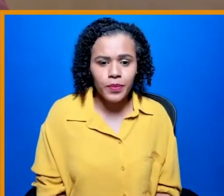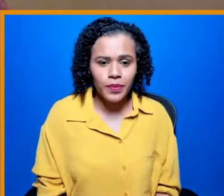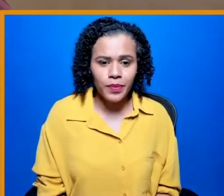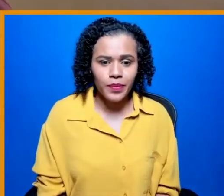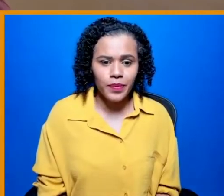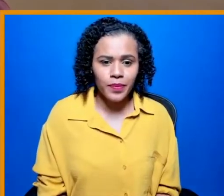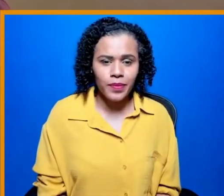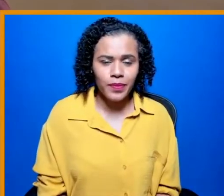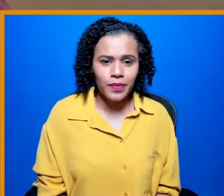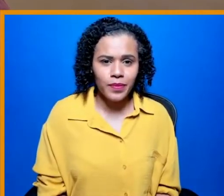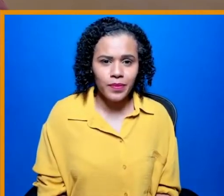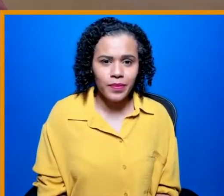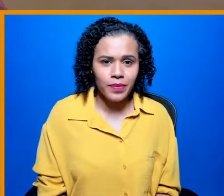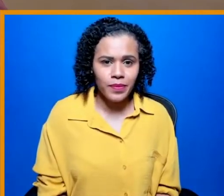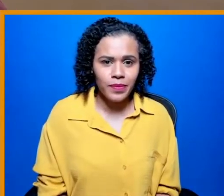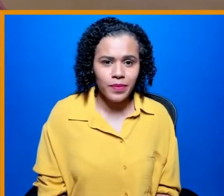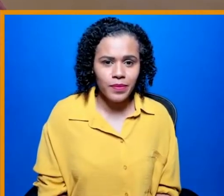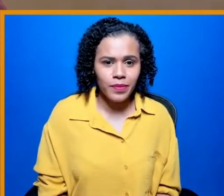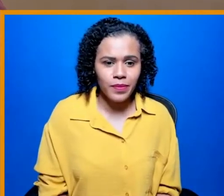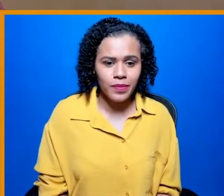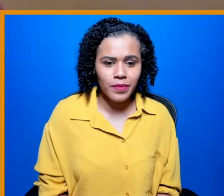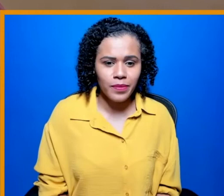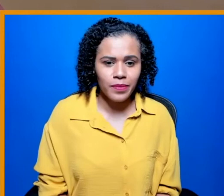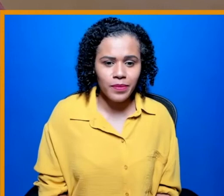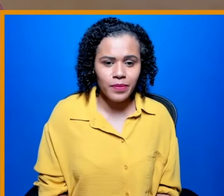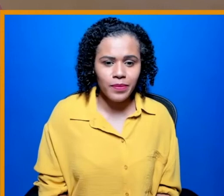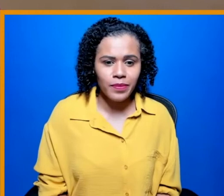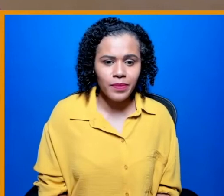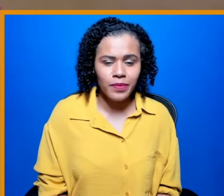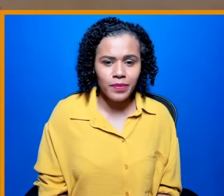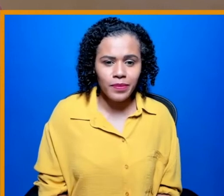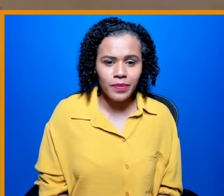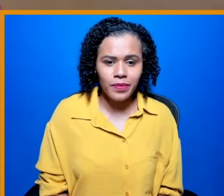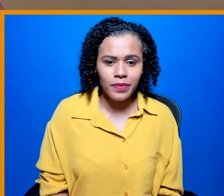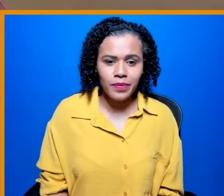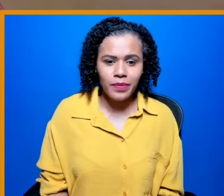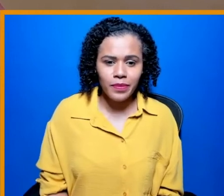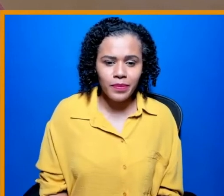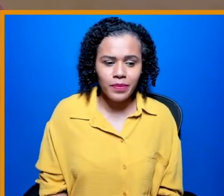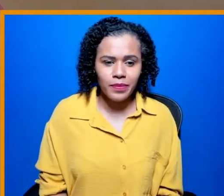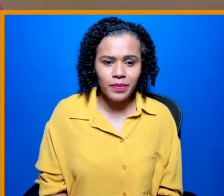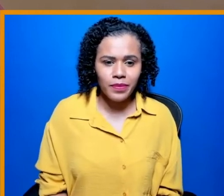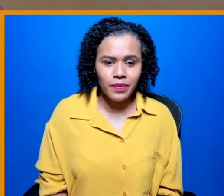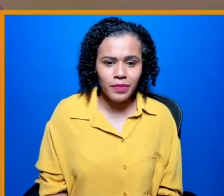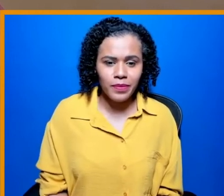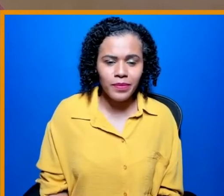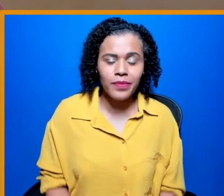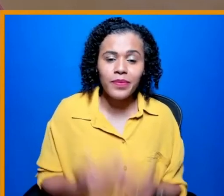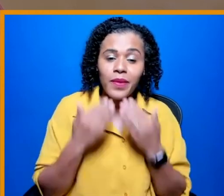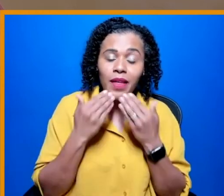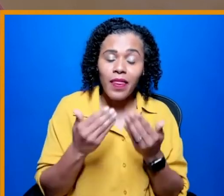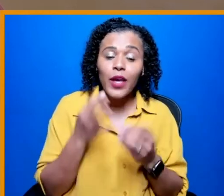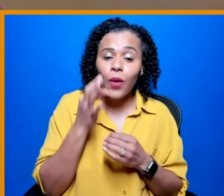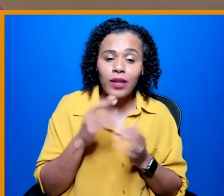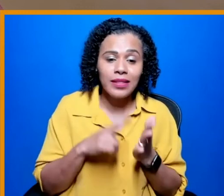Thank you very much for that, Matt. Can I ask Nick DaCosta from Haringey to stand by? And I now call